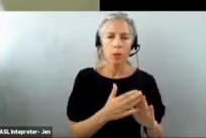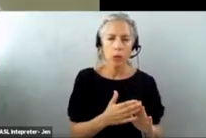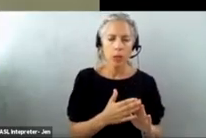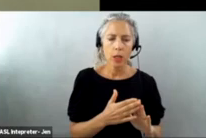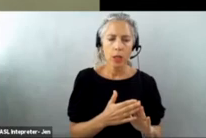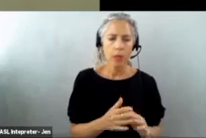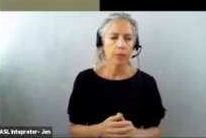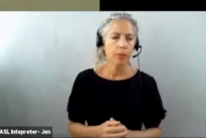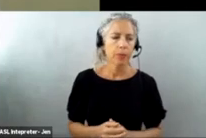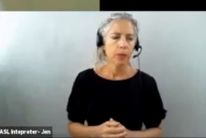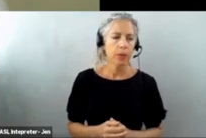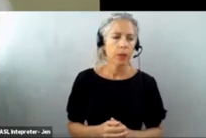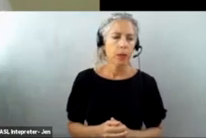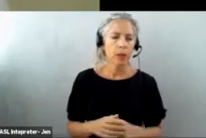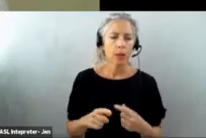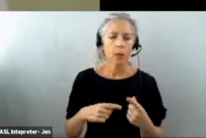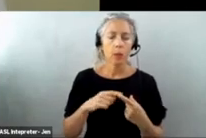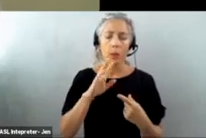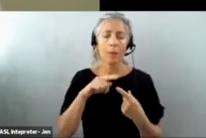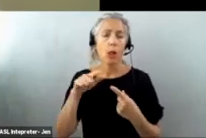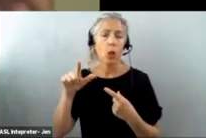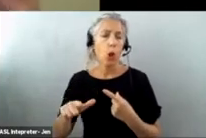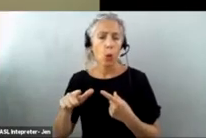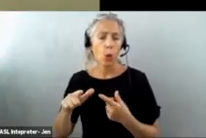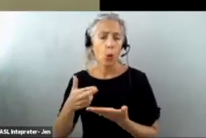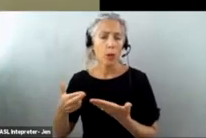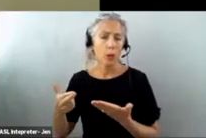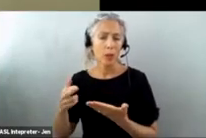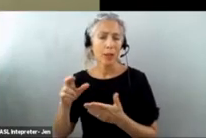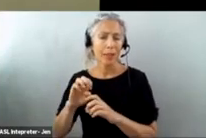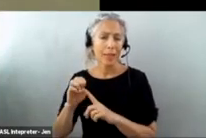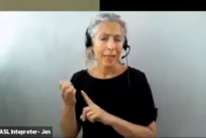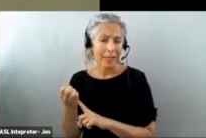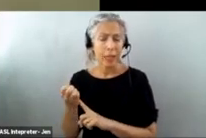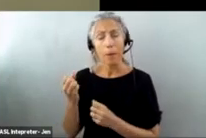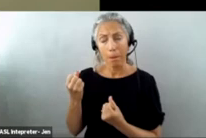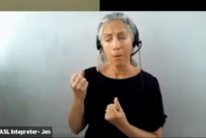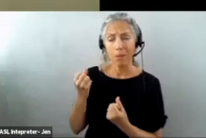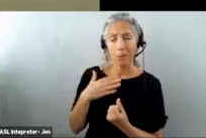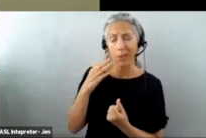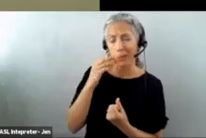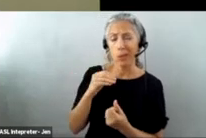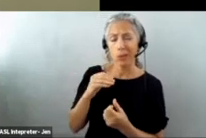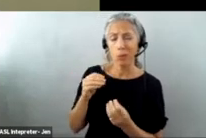move into, let's say, lower resource settings, which so happens to be where a lot of my experience has been,